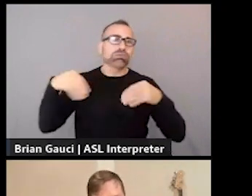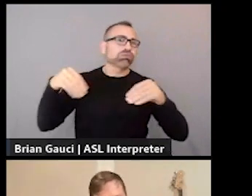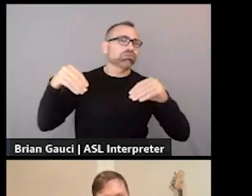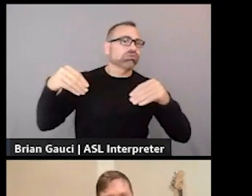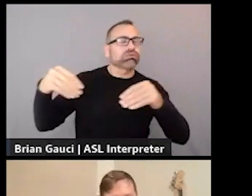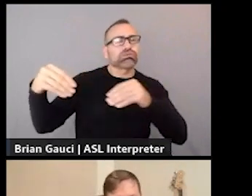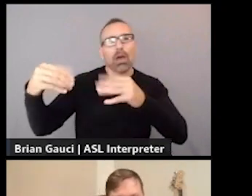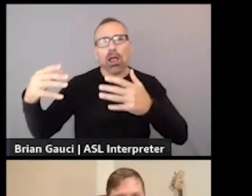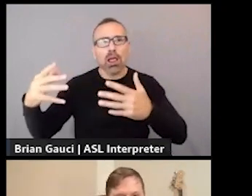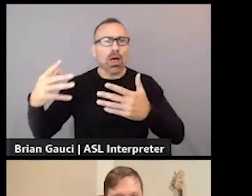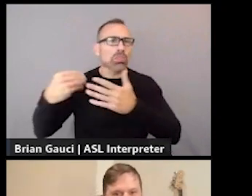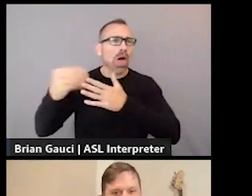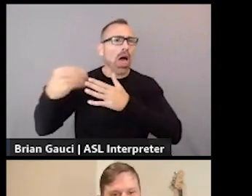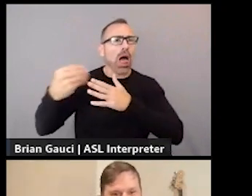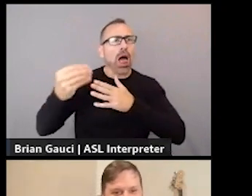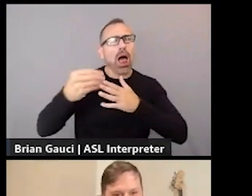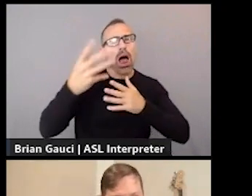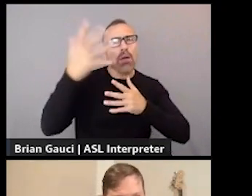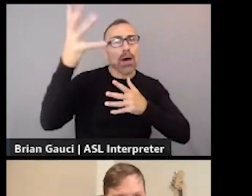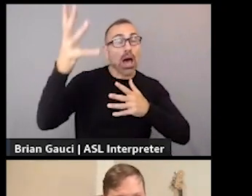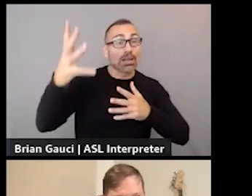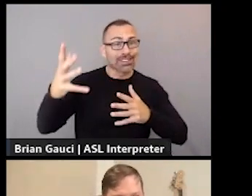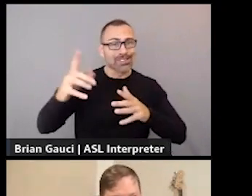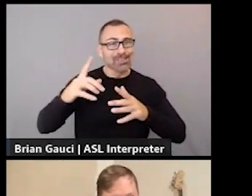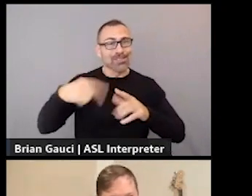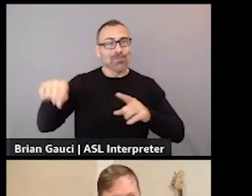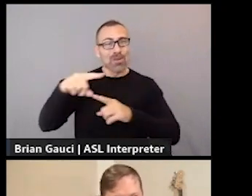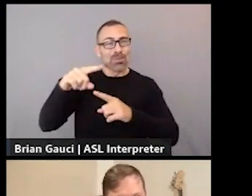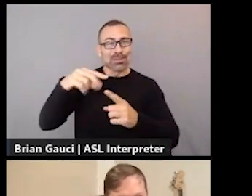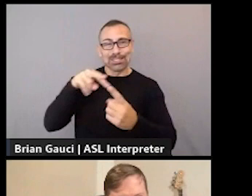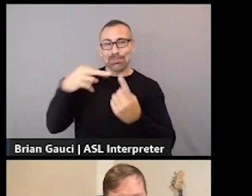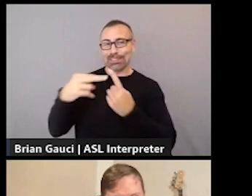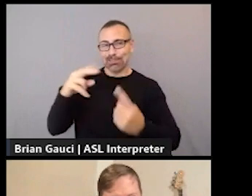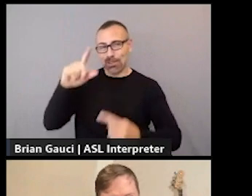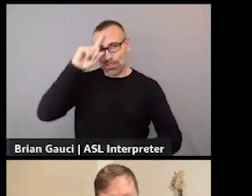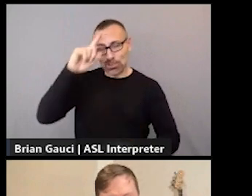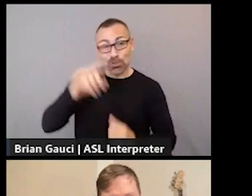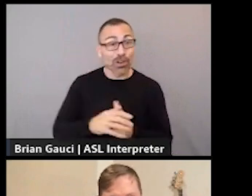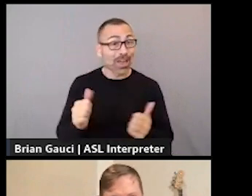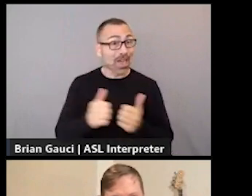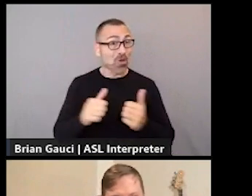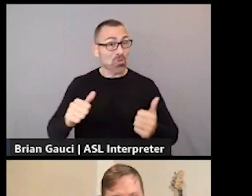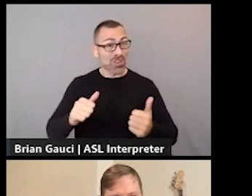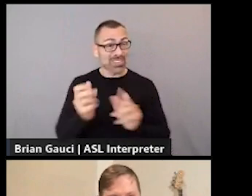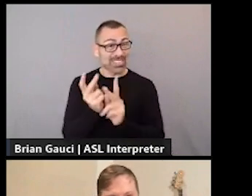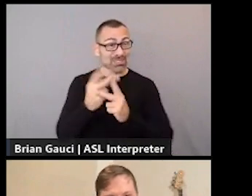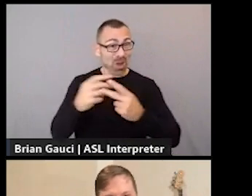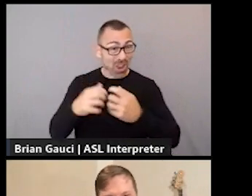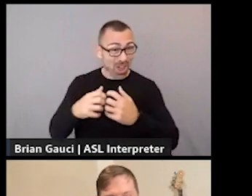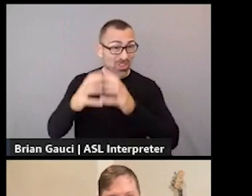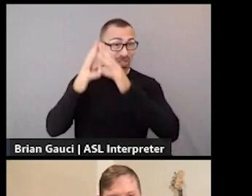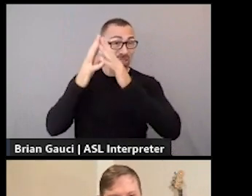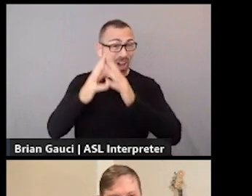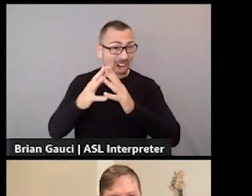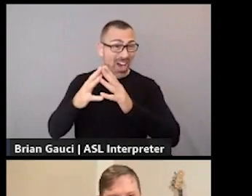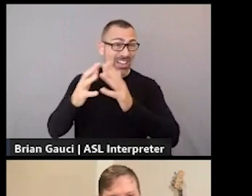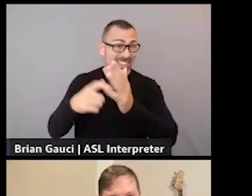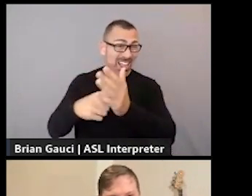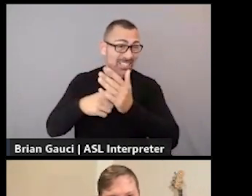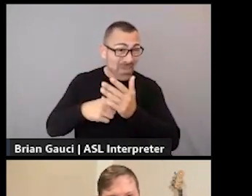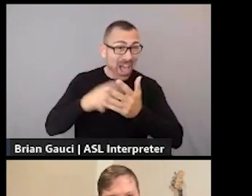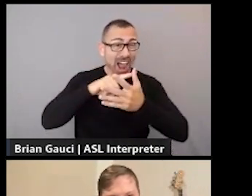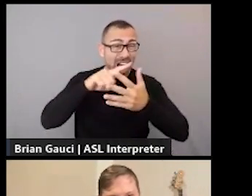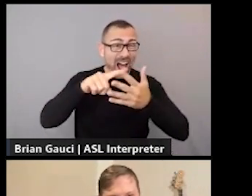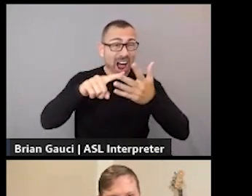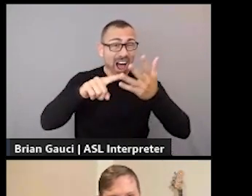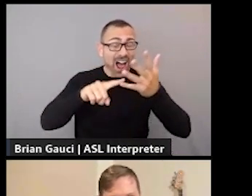from a unicorn perspective. And with all of this product launch and demand comes lots and lots and lots